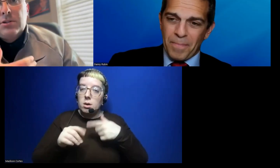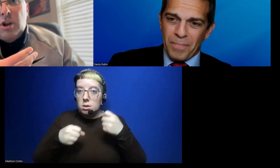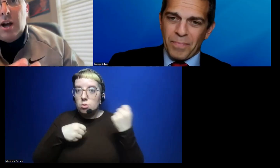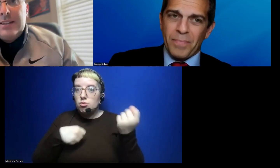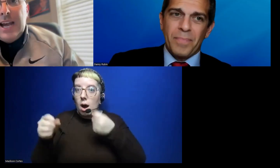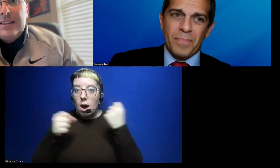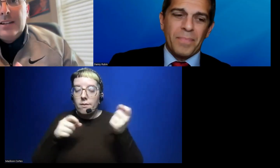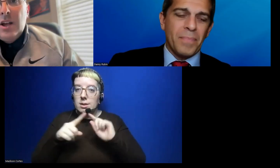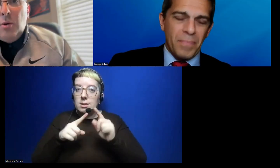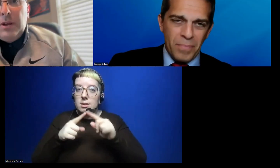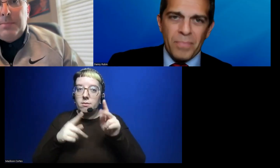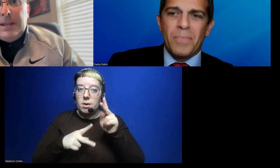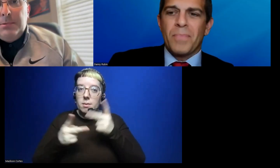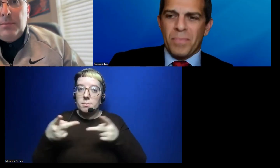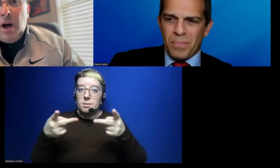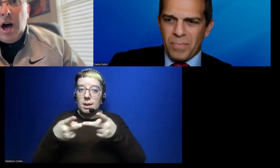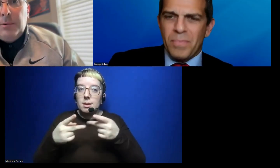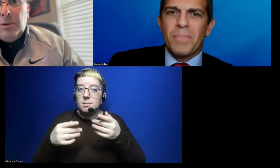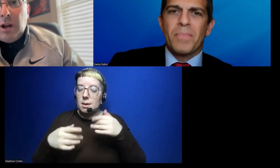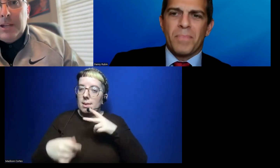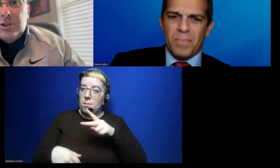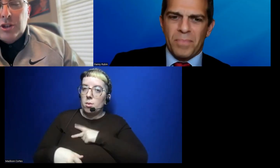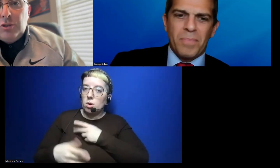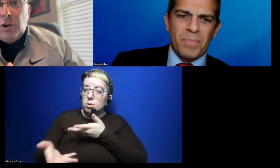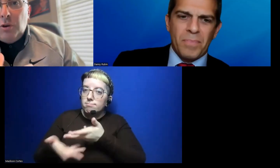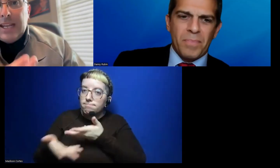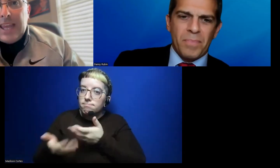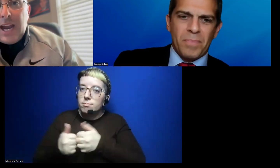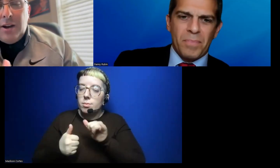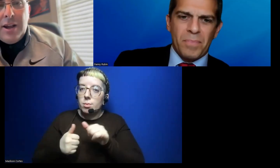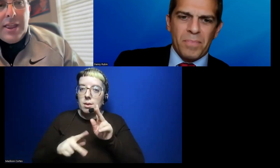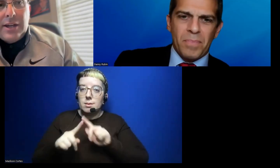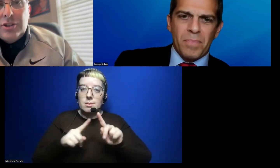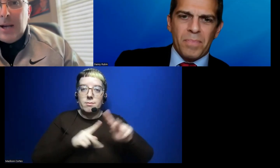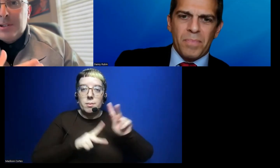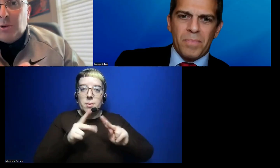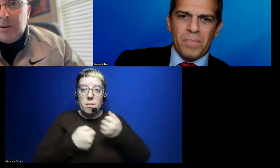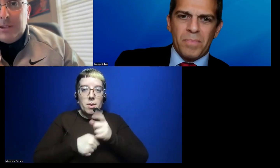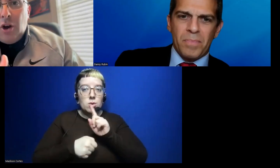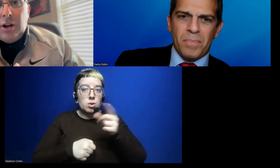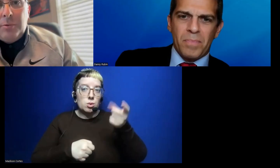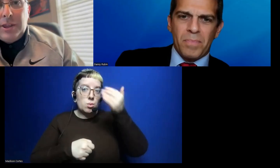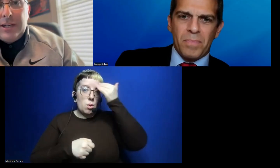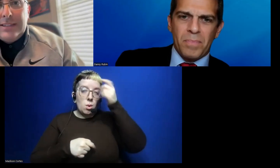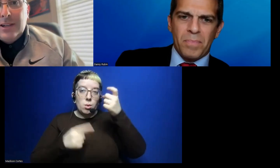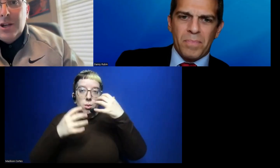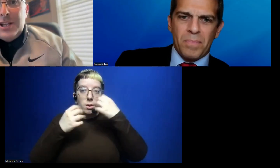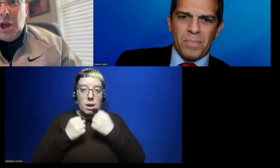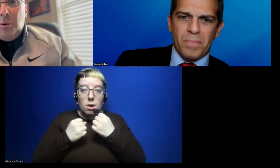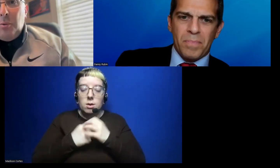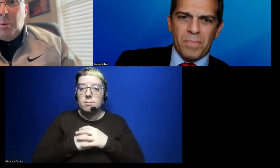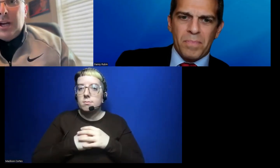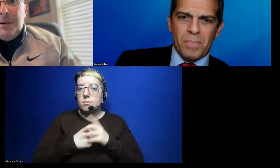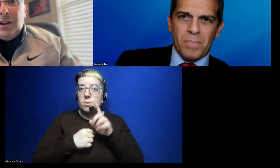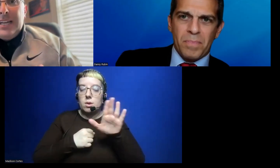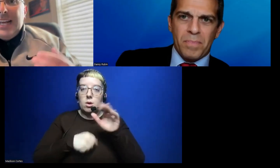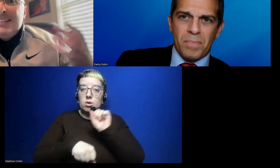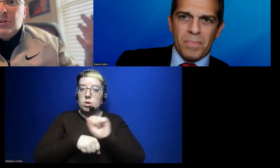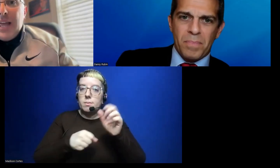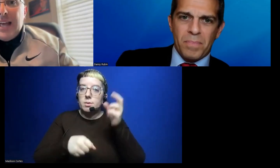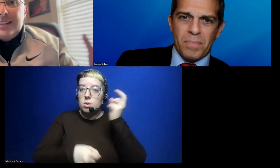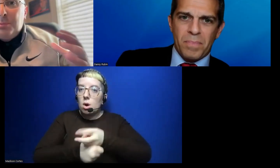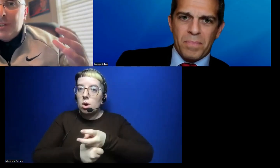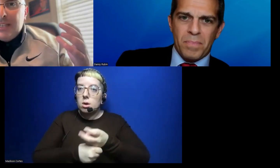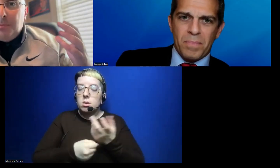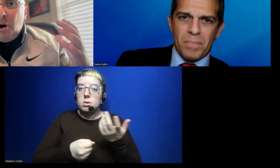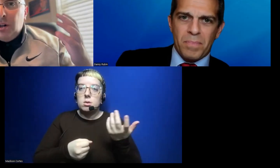that personal contact with people. You want to make sure they care. Their job's incredibly hard, whether it's worried about an